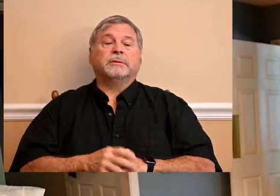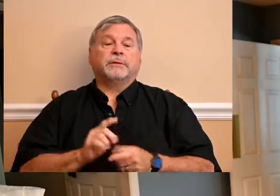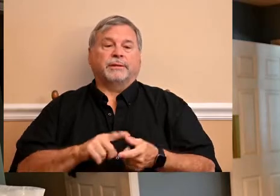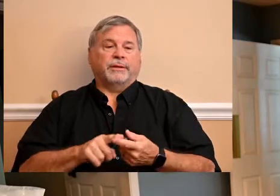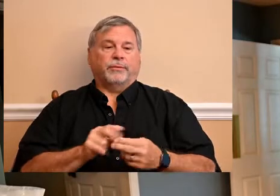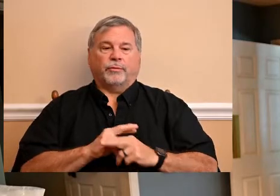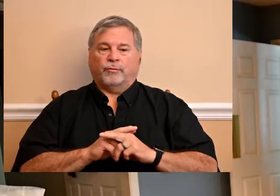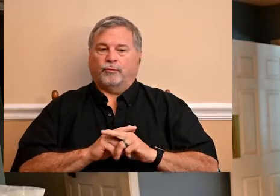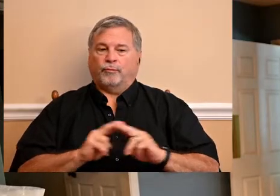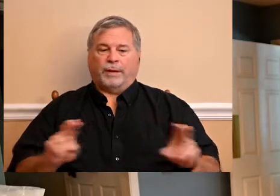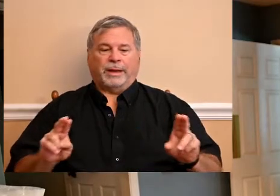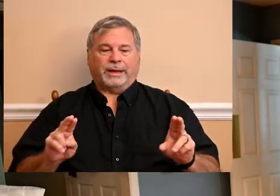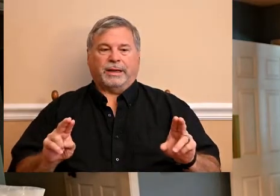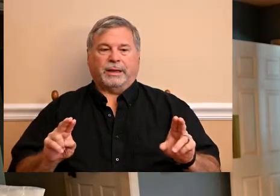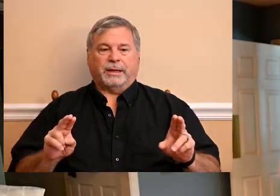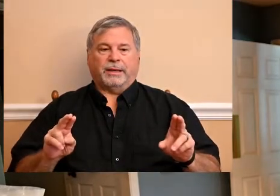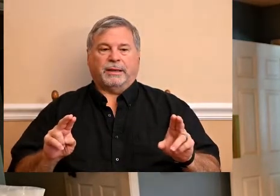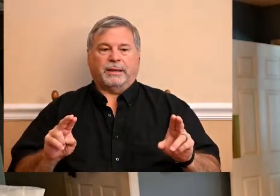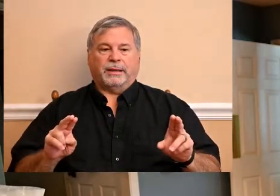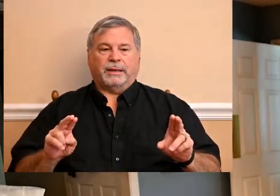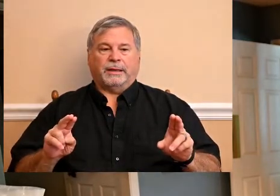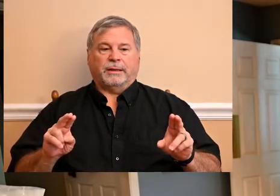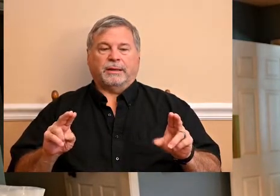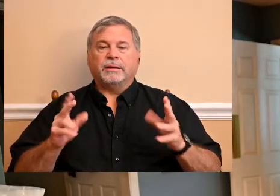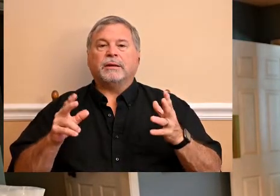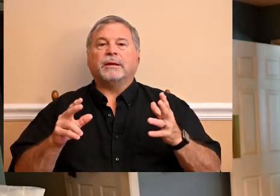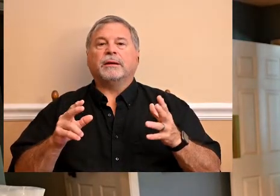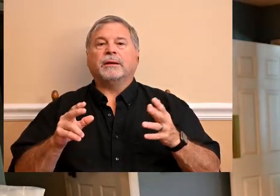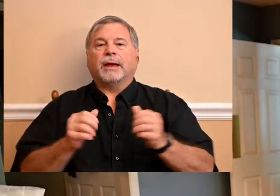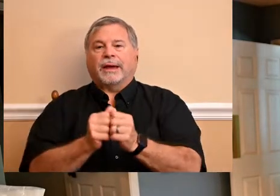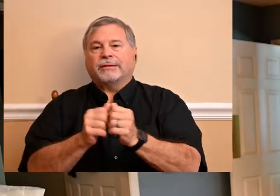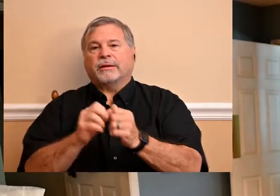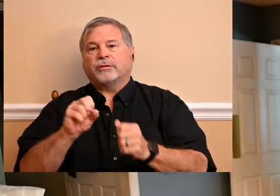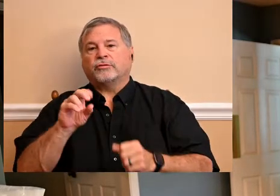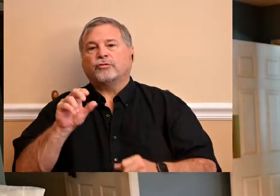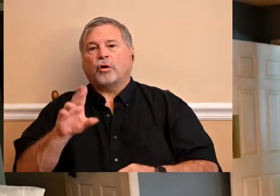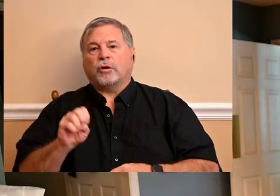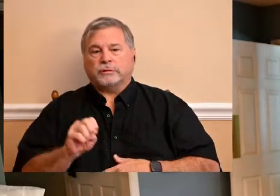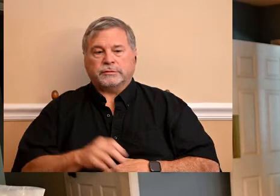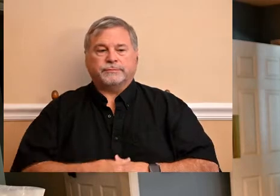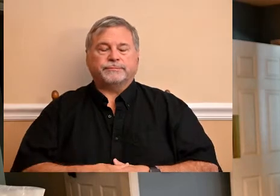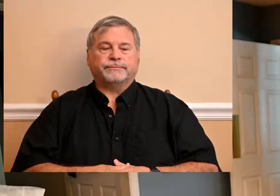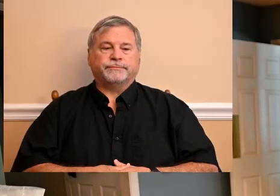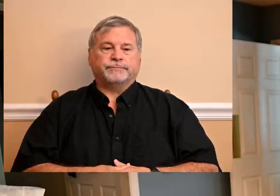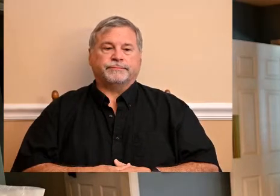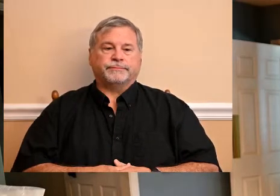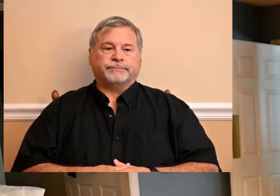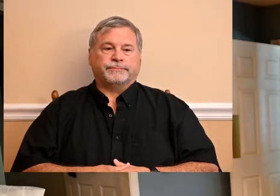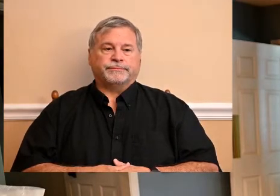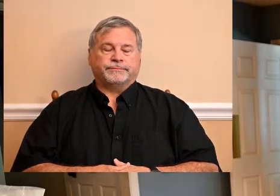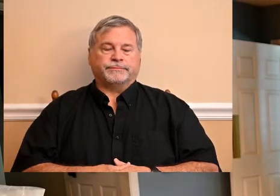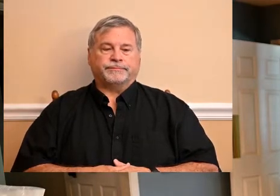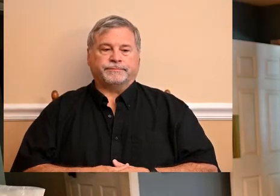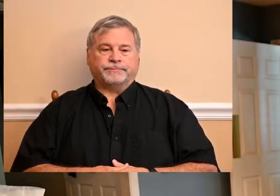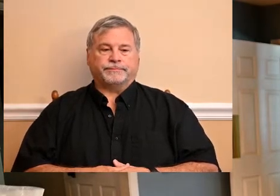that at the very end. And then we'll be ready for this to come together as a vanilla sauce.